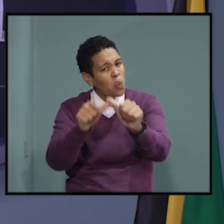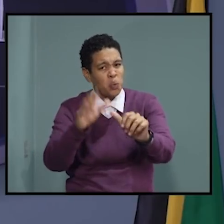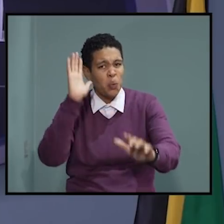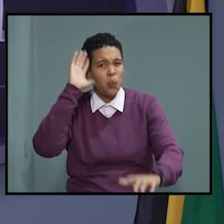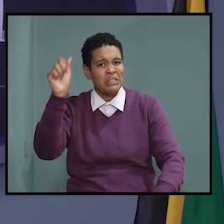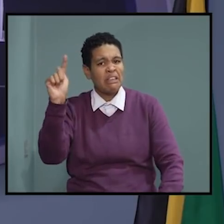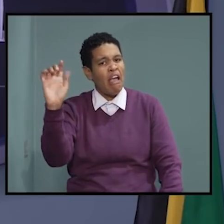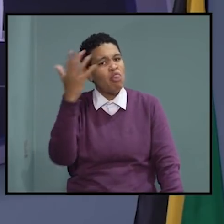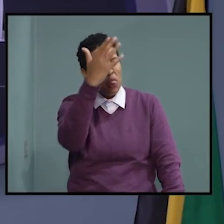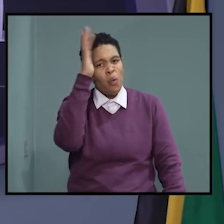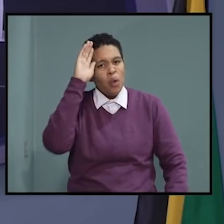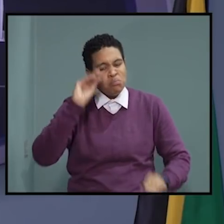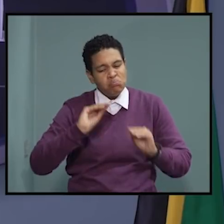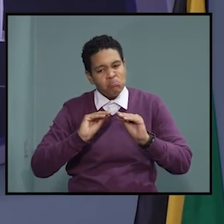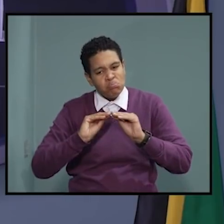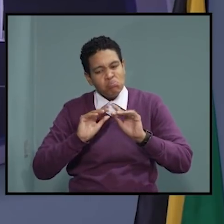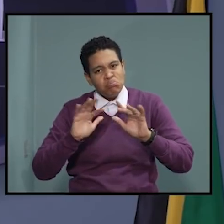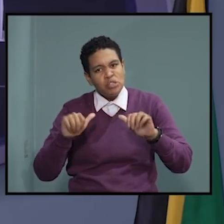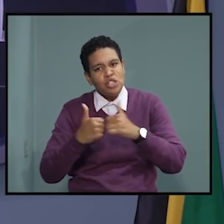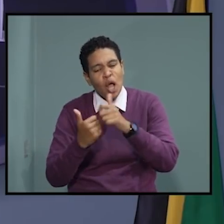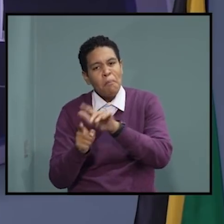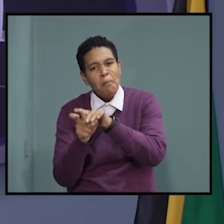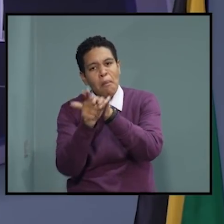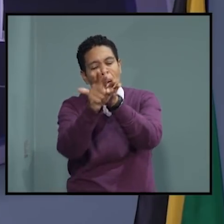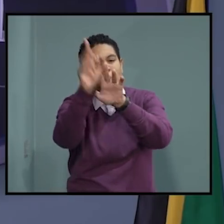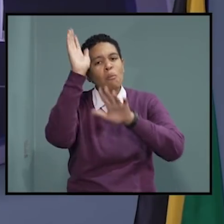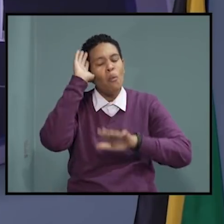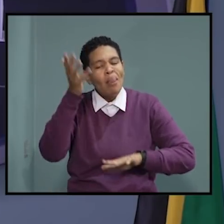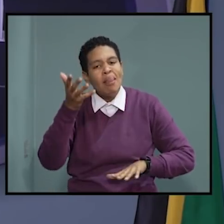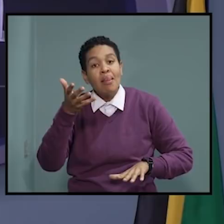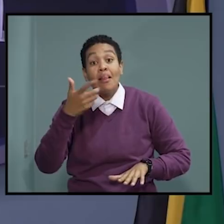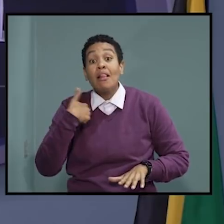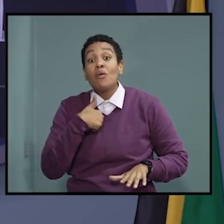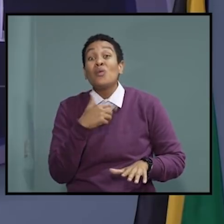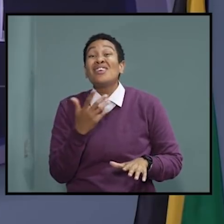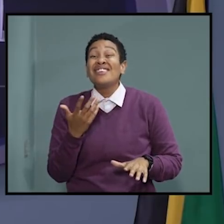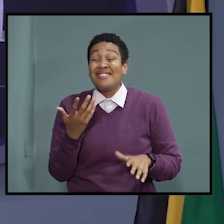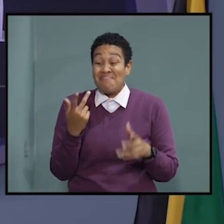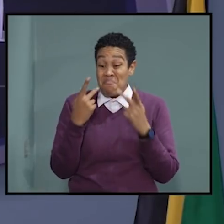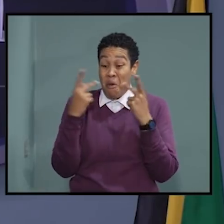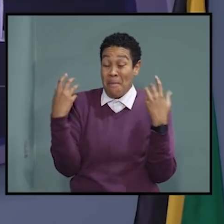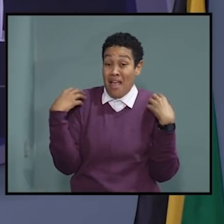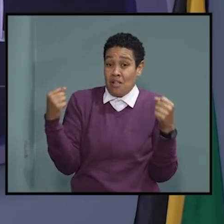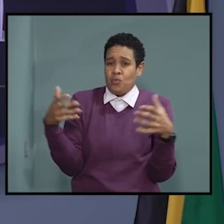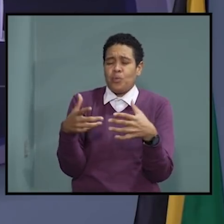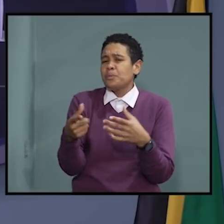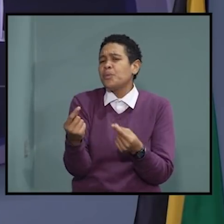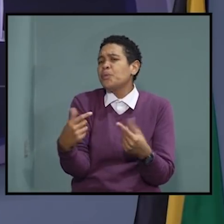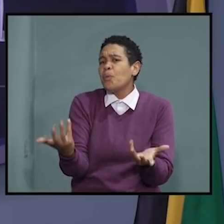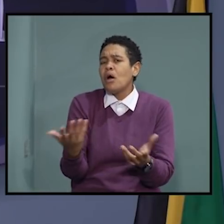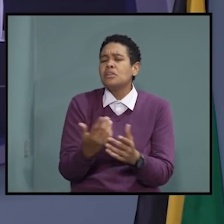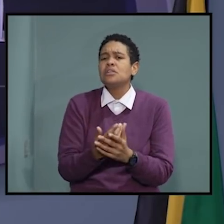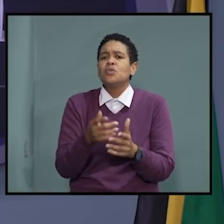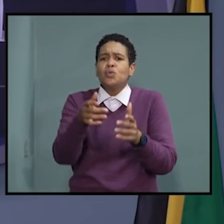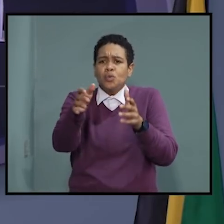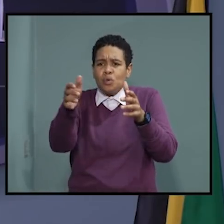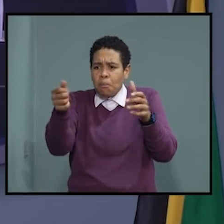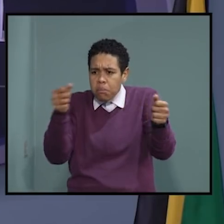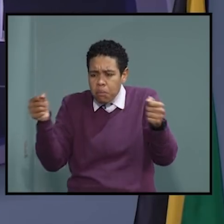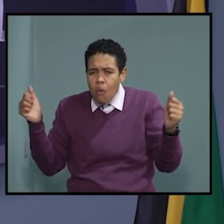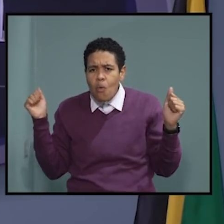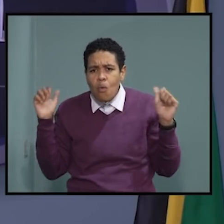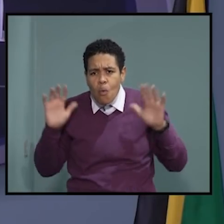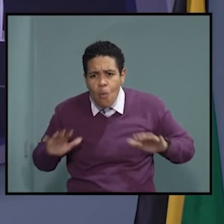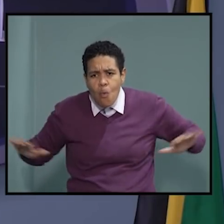And we intend to work, this is a public health infrastructure, to mobilize the all-of-society approach